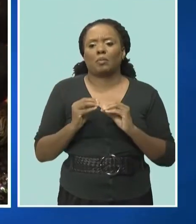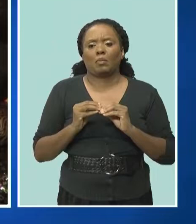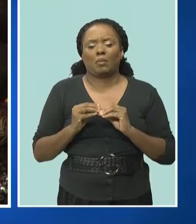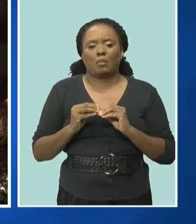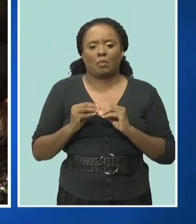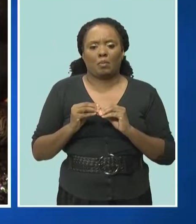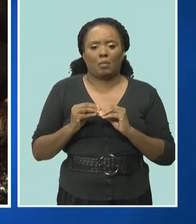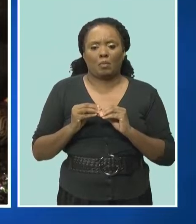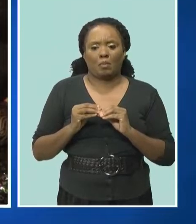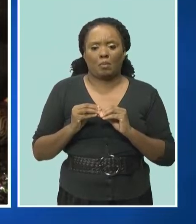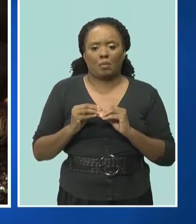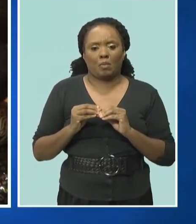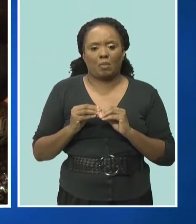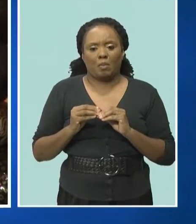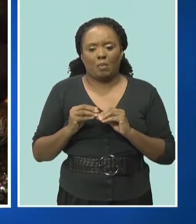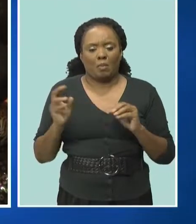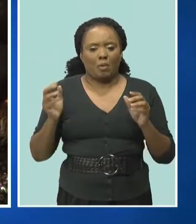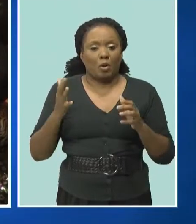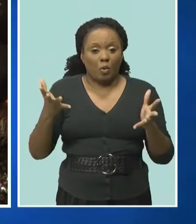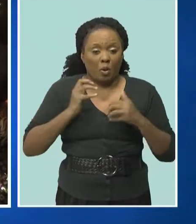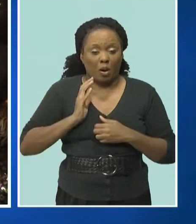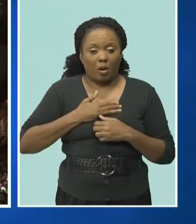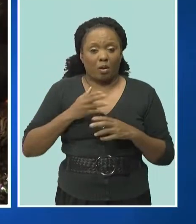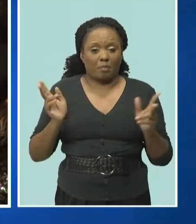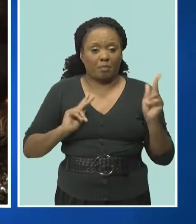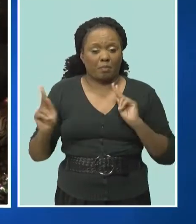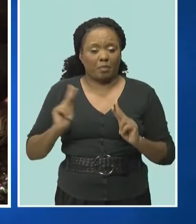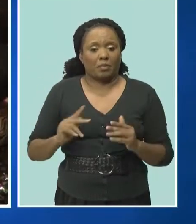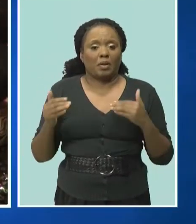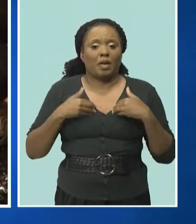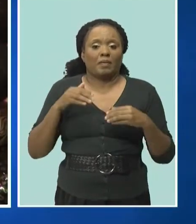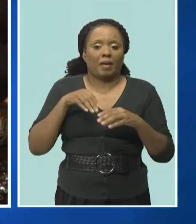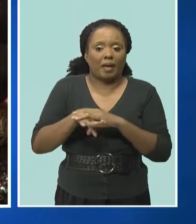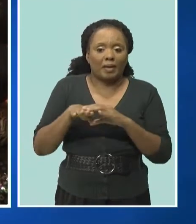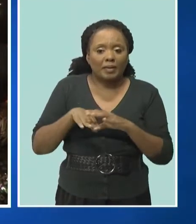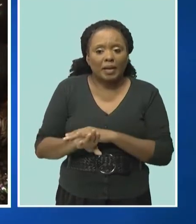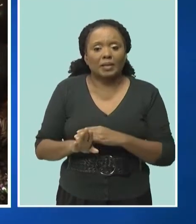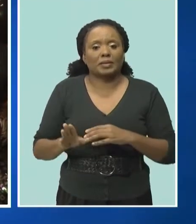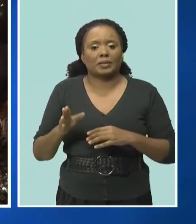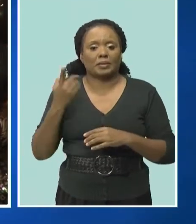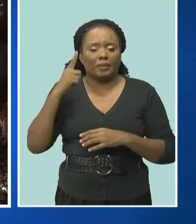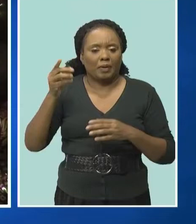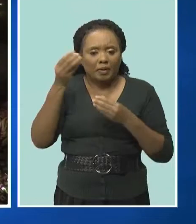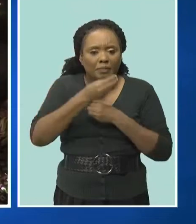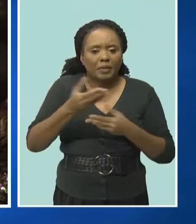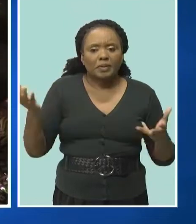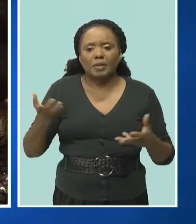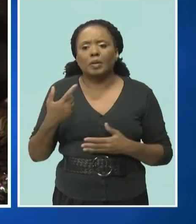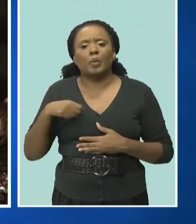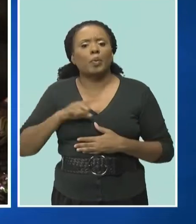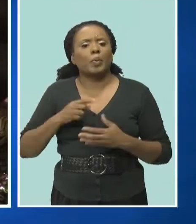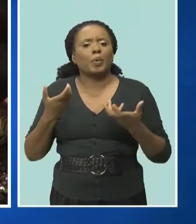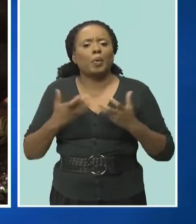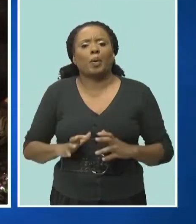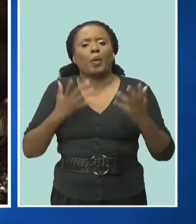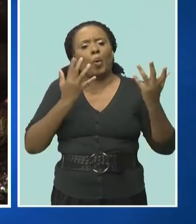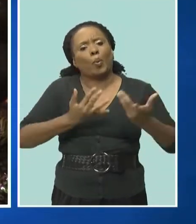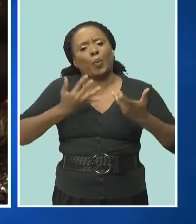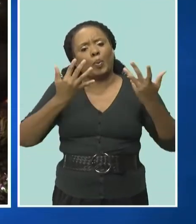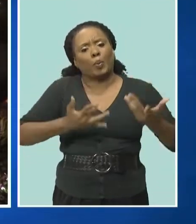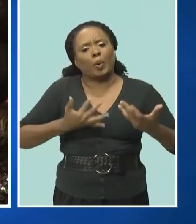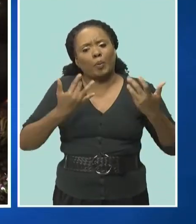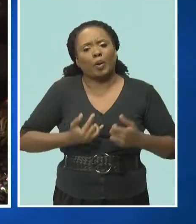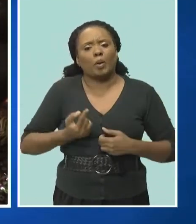us giving our people access to the information so that they may make informed choices about Caribbean